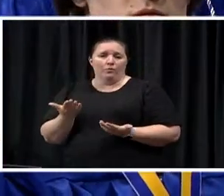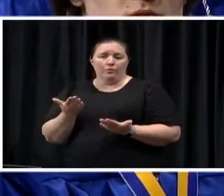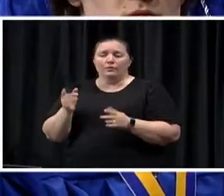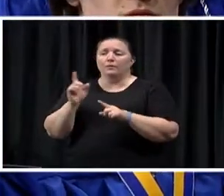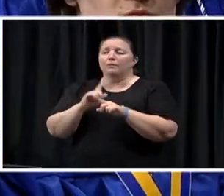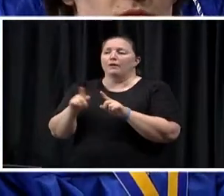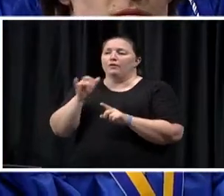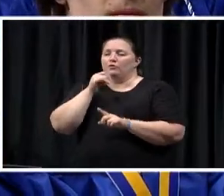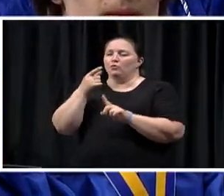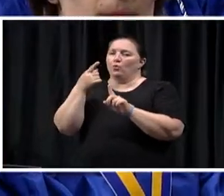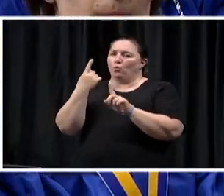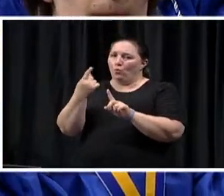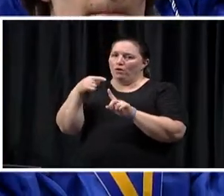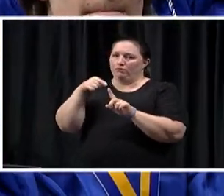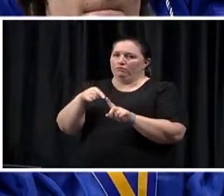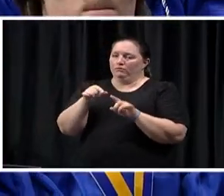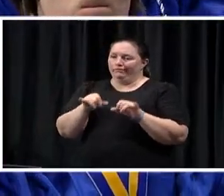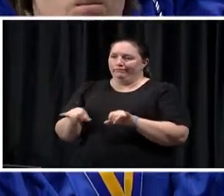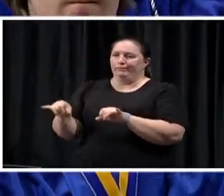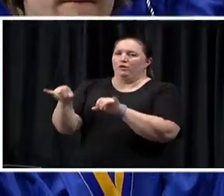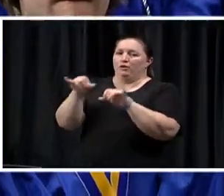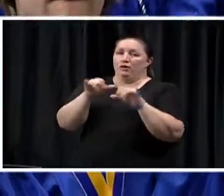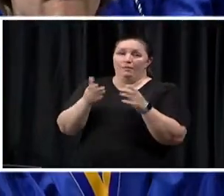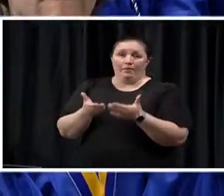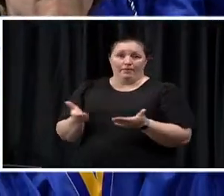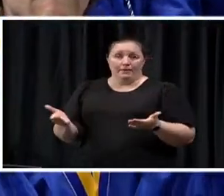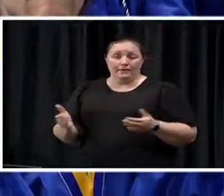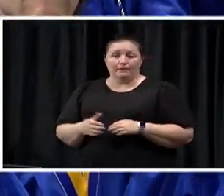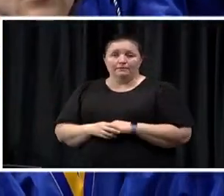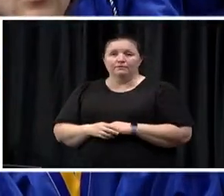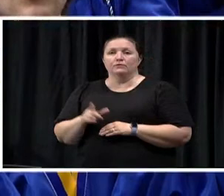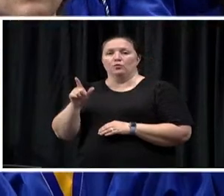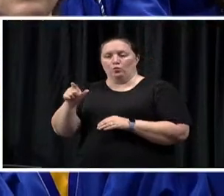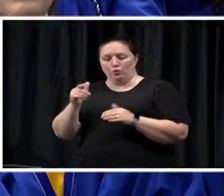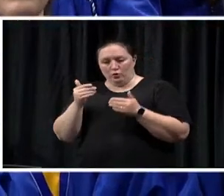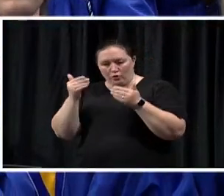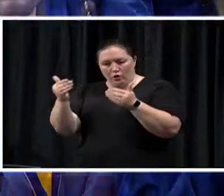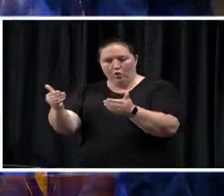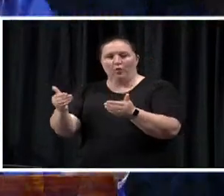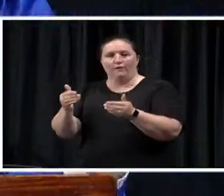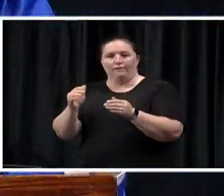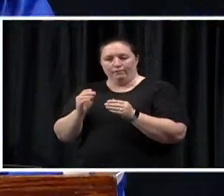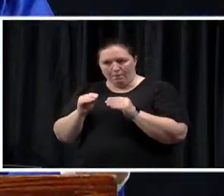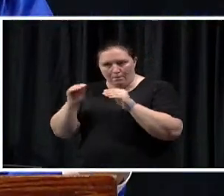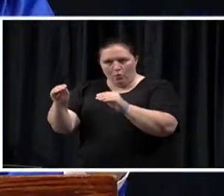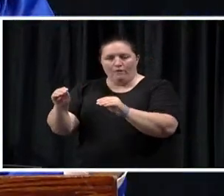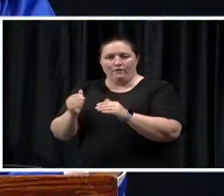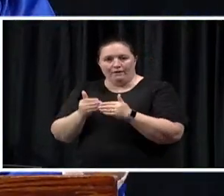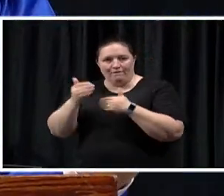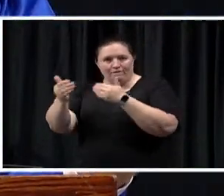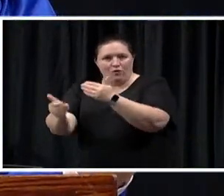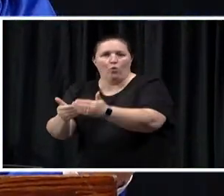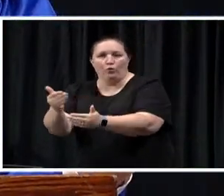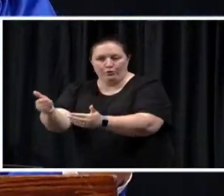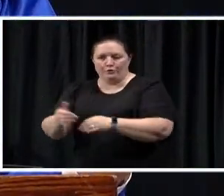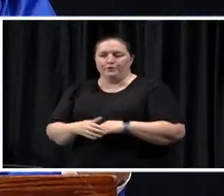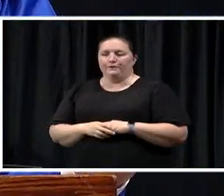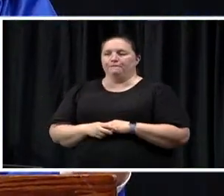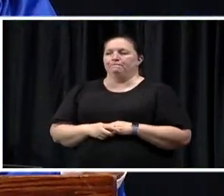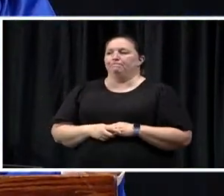there's one constant among all these vehicles. They're moving forward. So keep moving